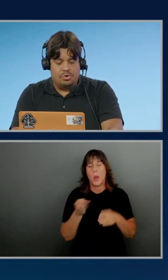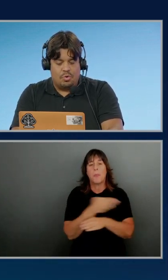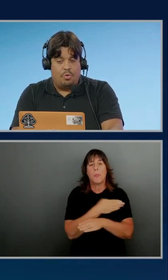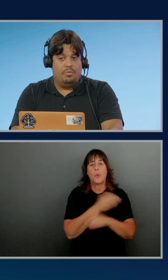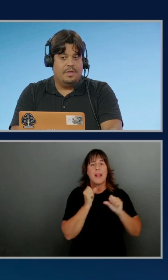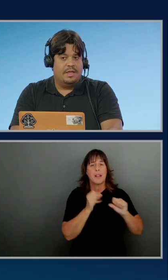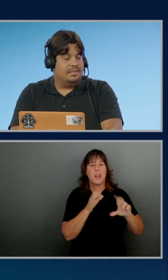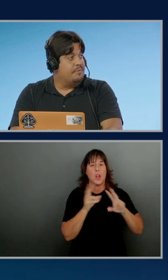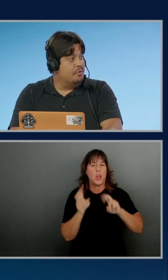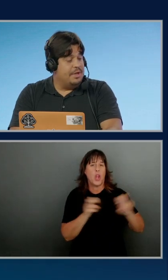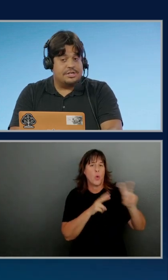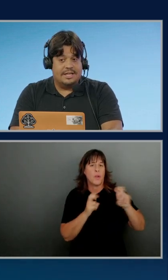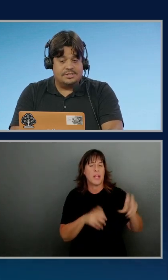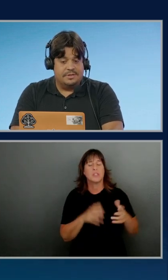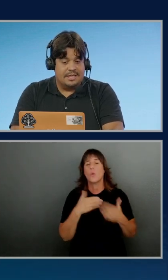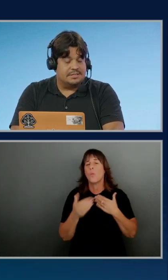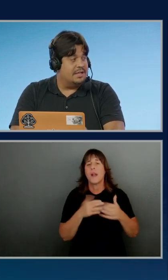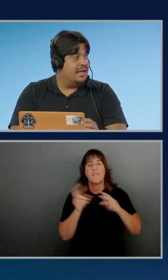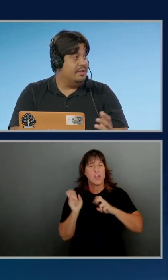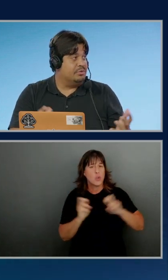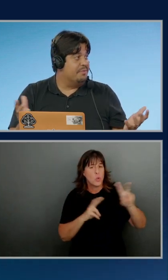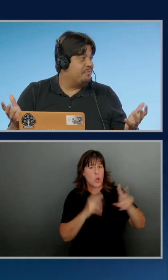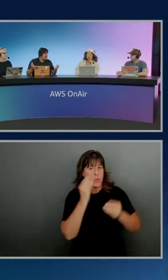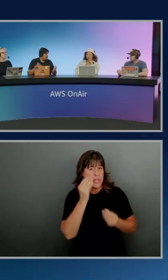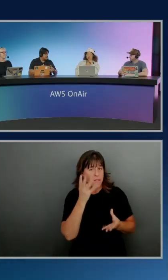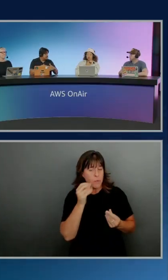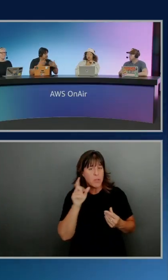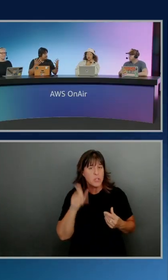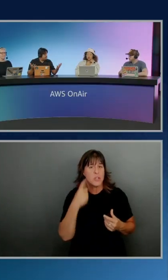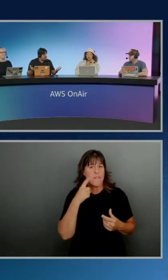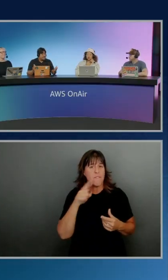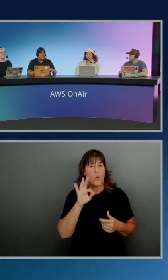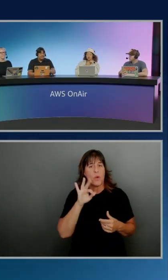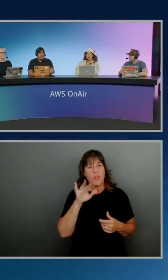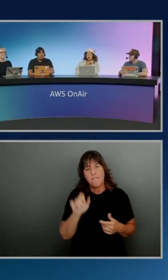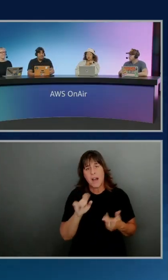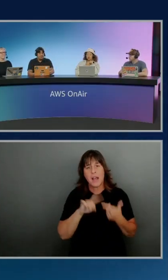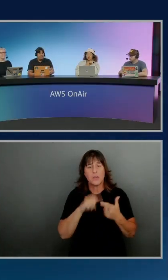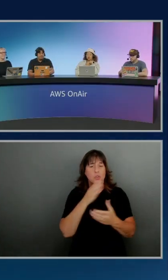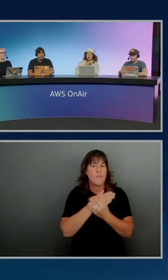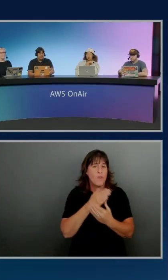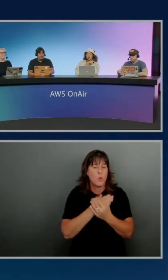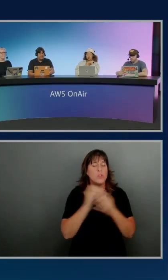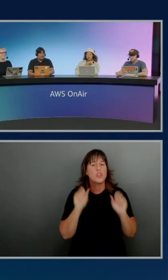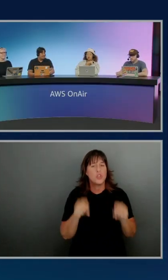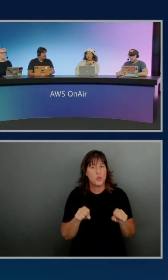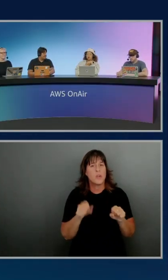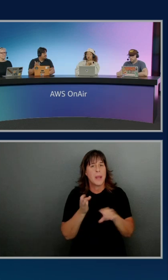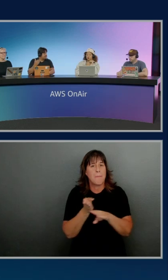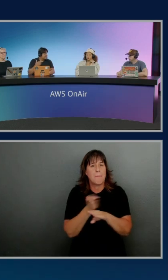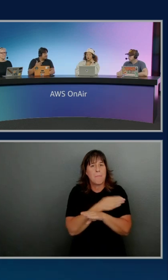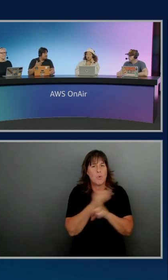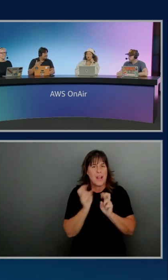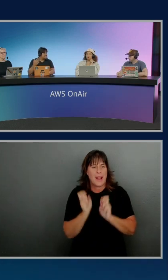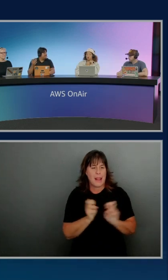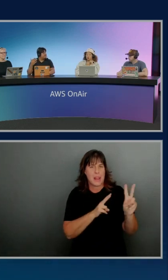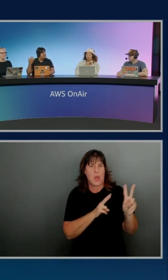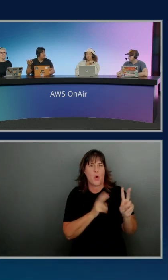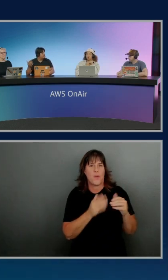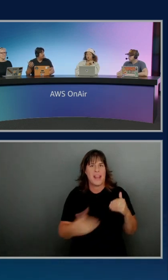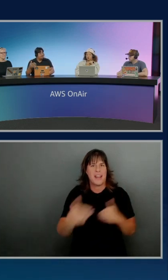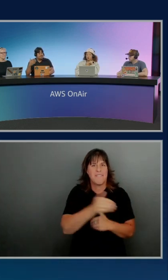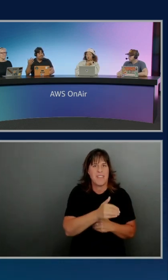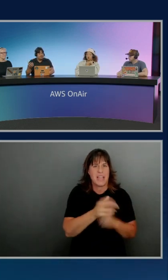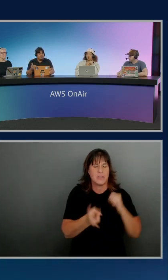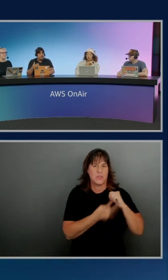whenever you know the information that you need, the files, the folders, you can go and preload that in advance, so you can save time